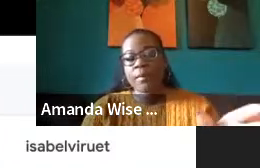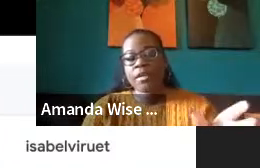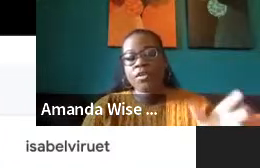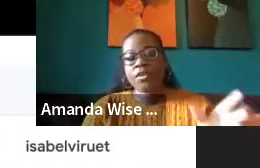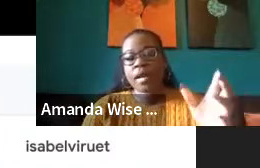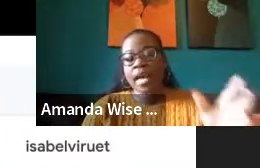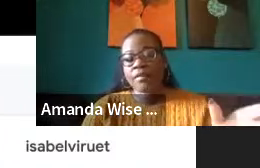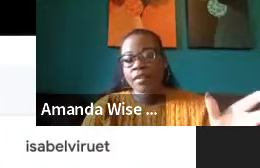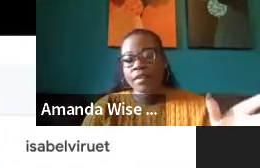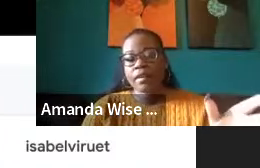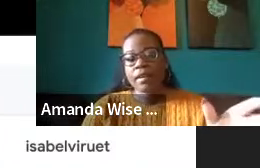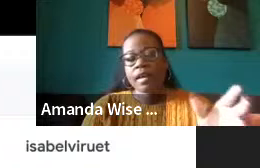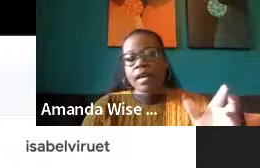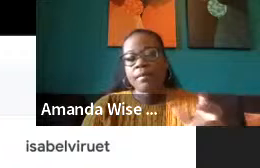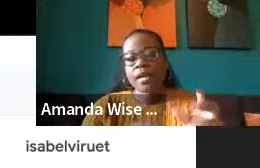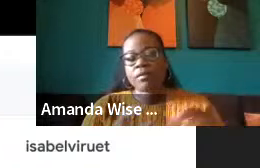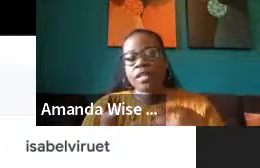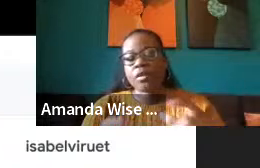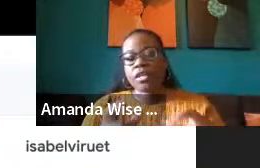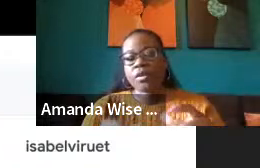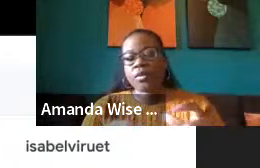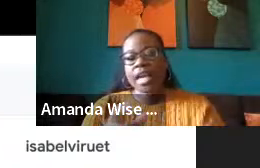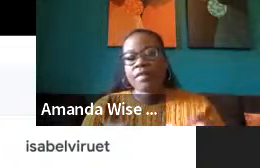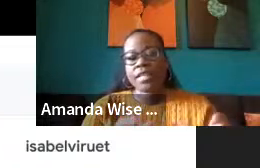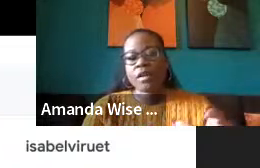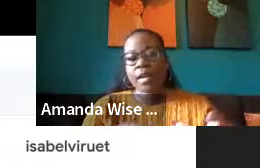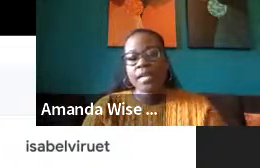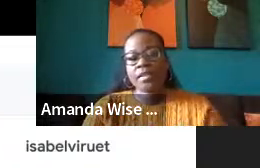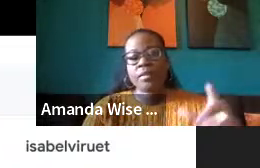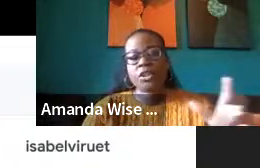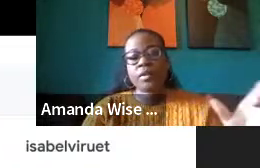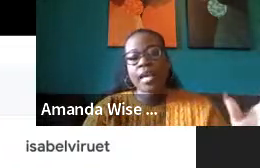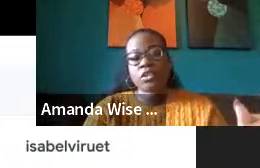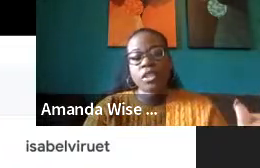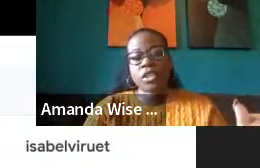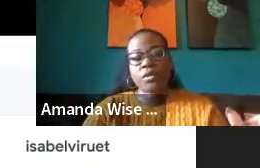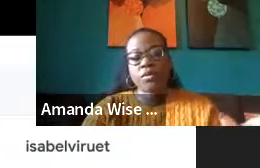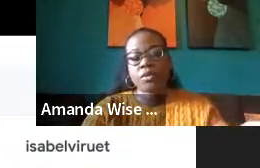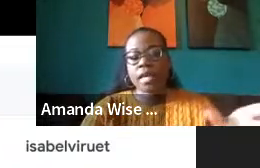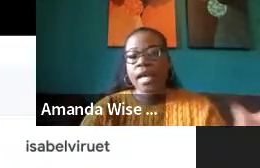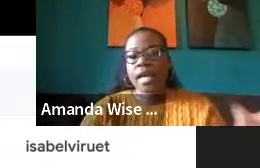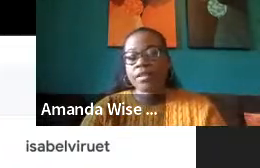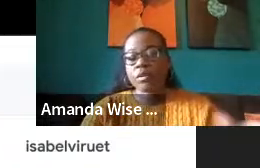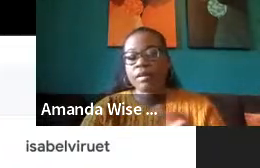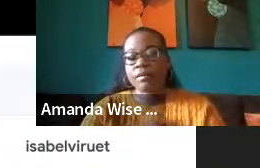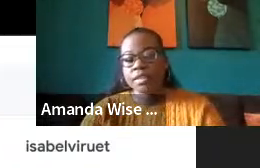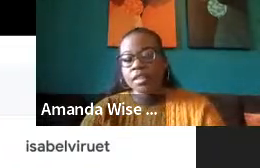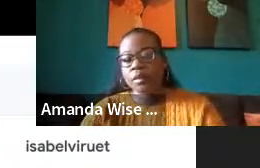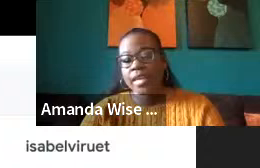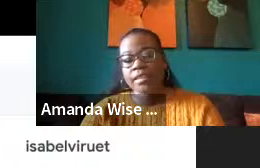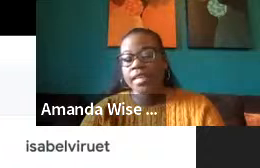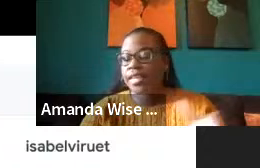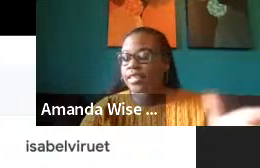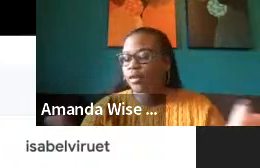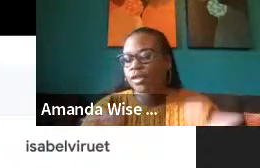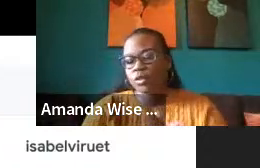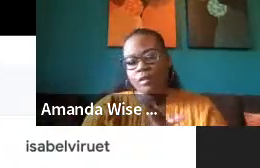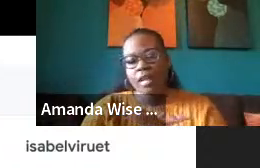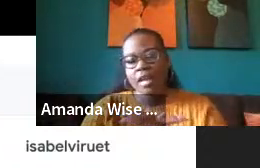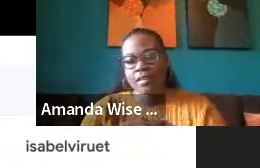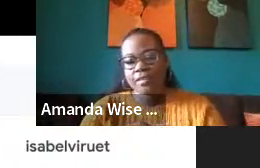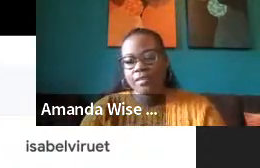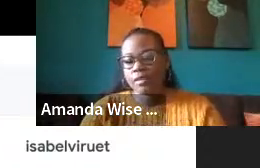full name, I know you do a hyphen. I don't think you can use hyphen in domains, but you can actually use either one of these domains, and it's